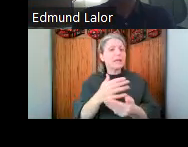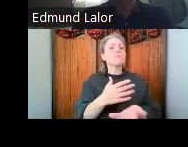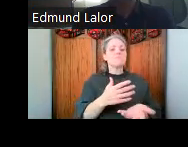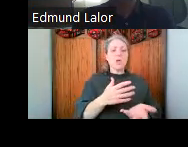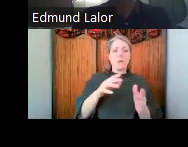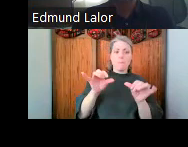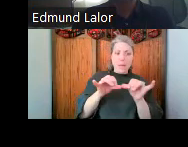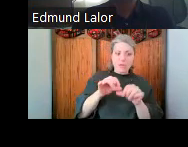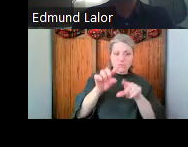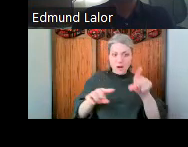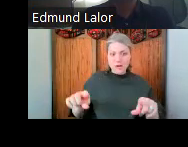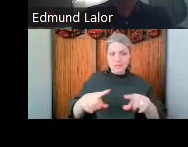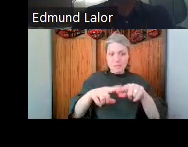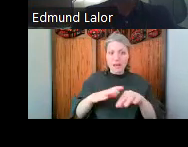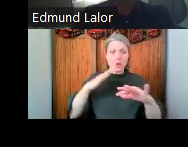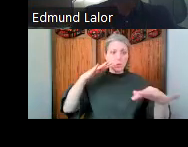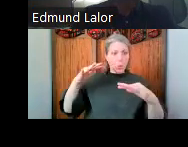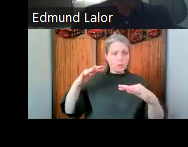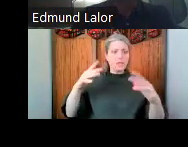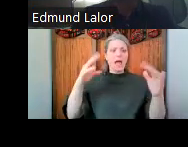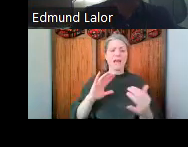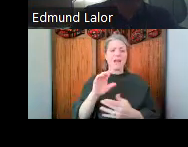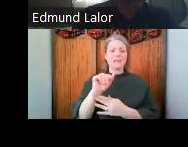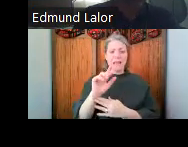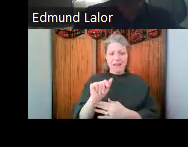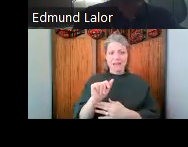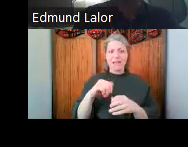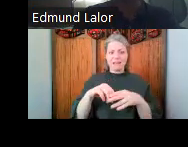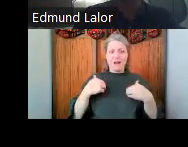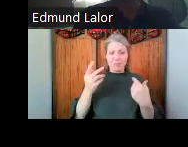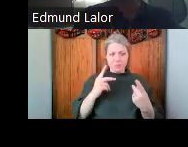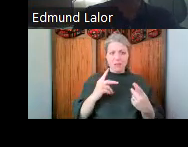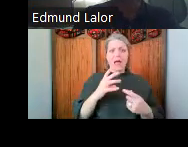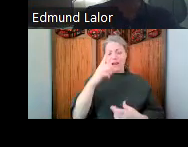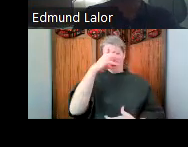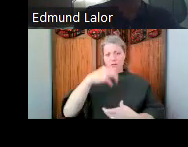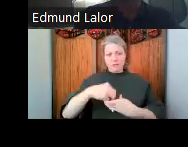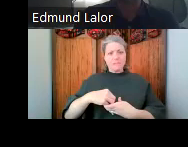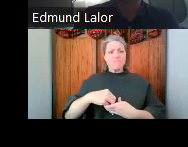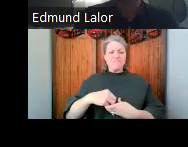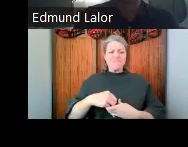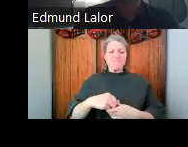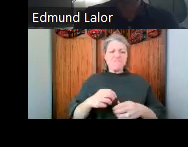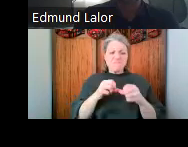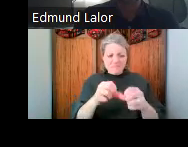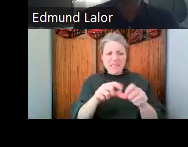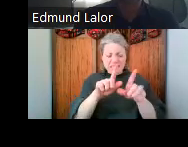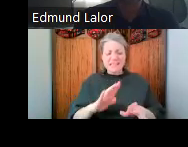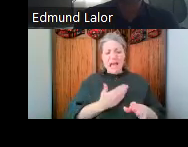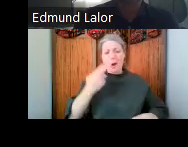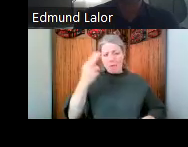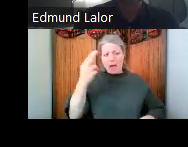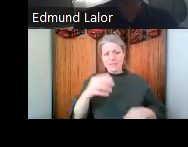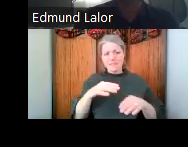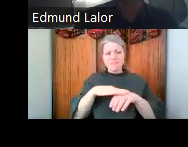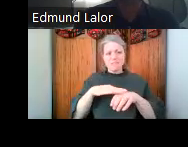so less in people with autism, which would fit with our hypothesis and is something that we need to confirm with more data. And I would just